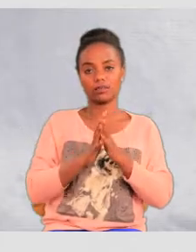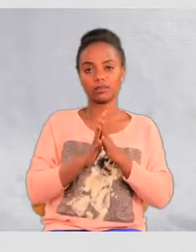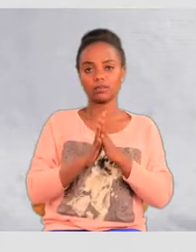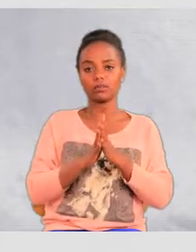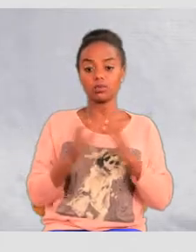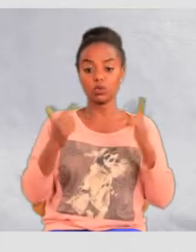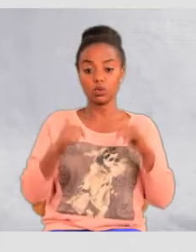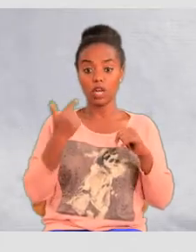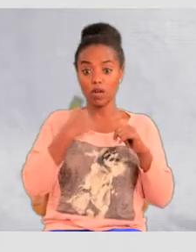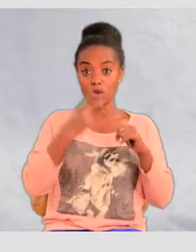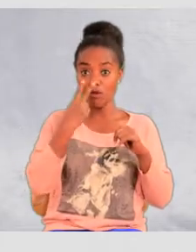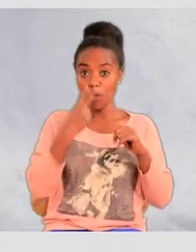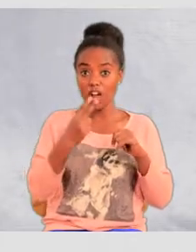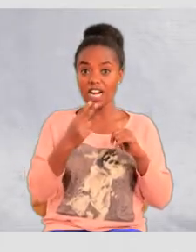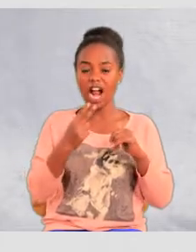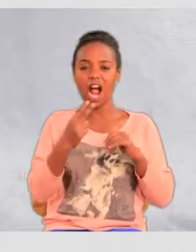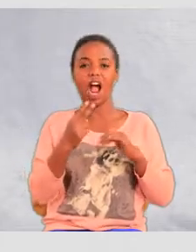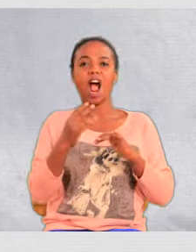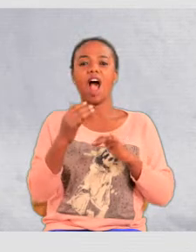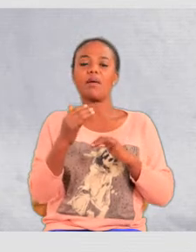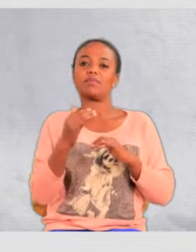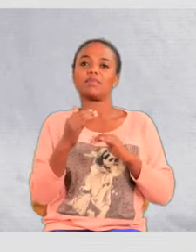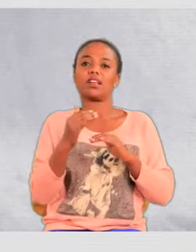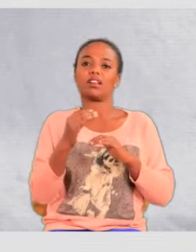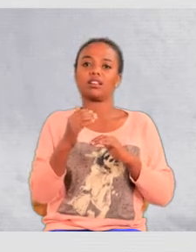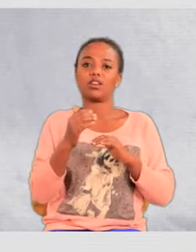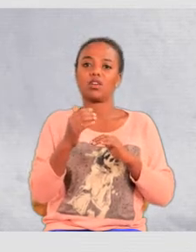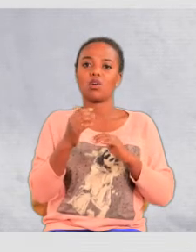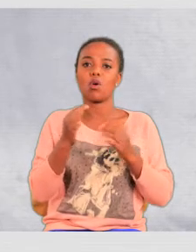we focus on quantifiers.